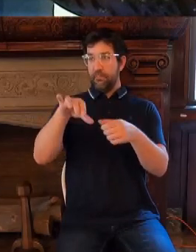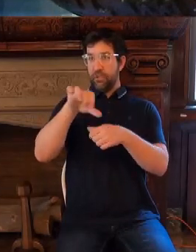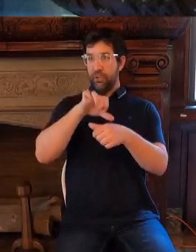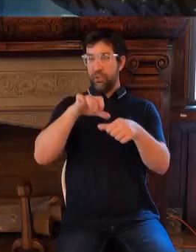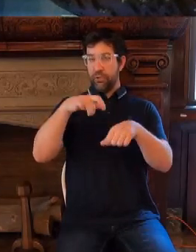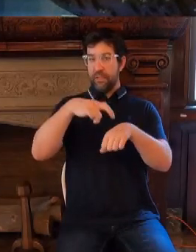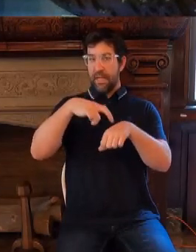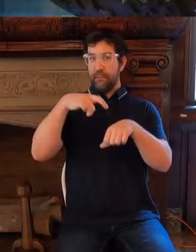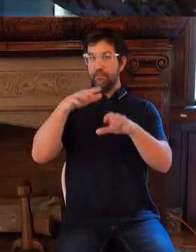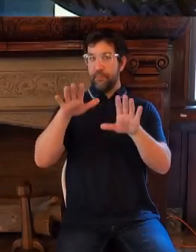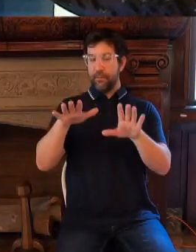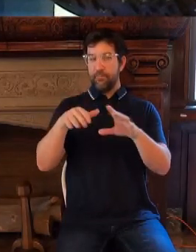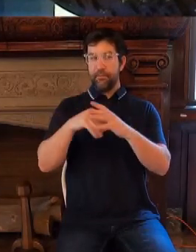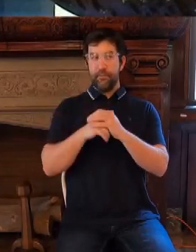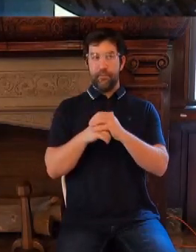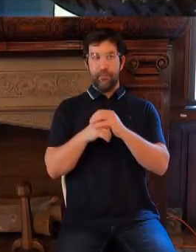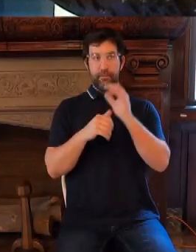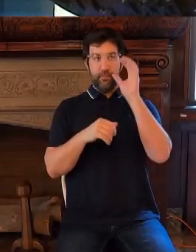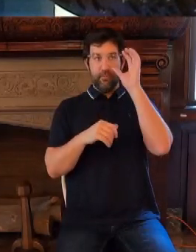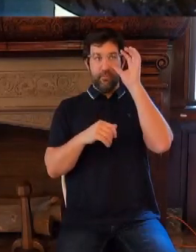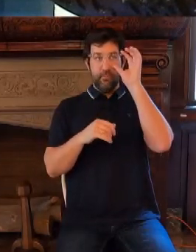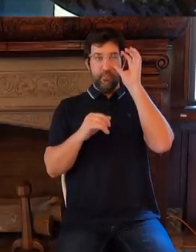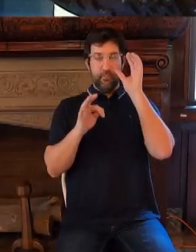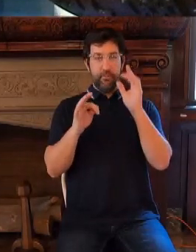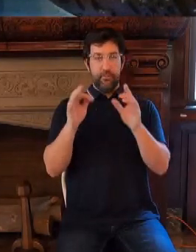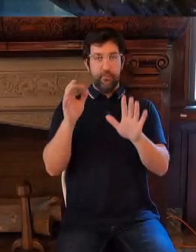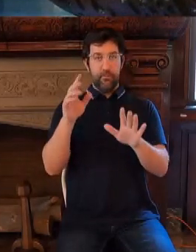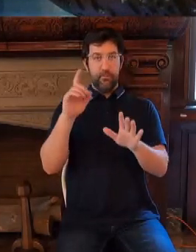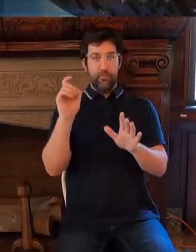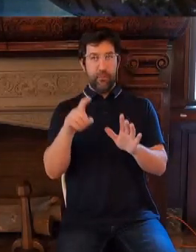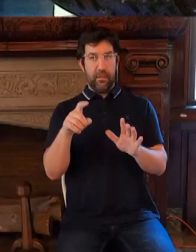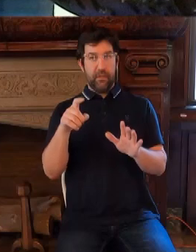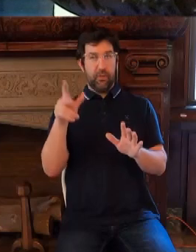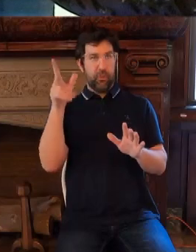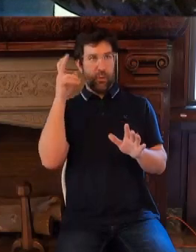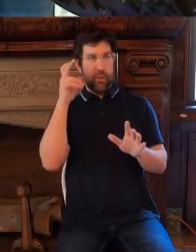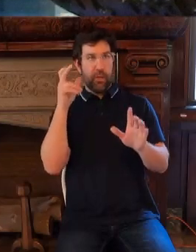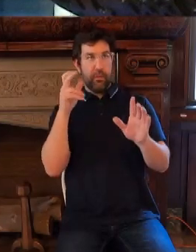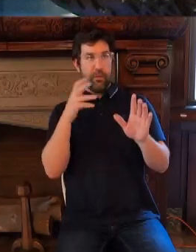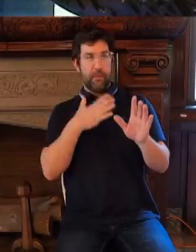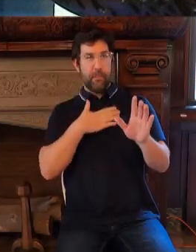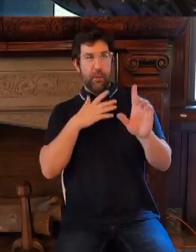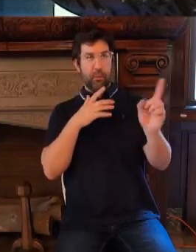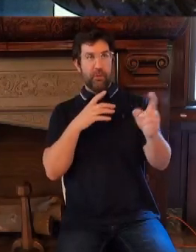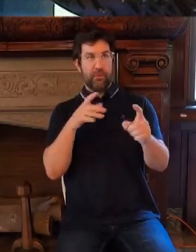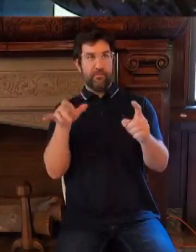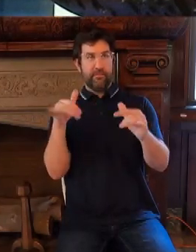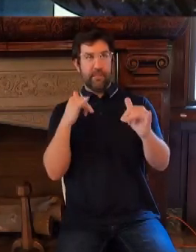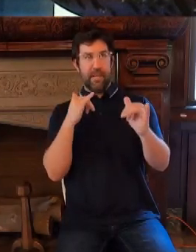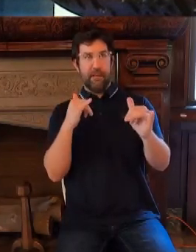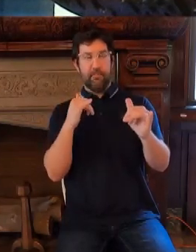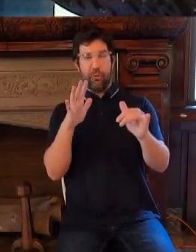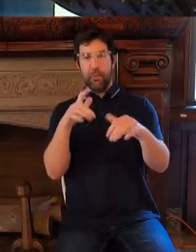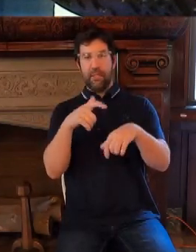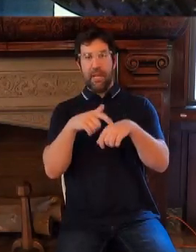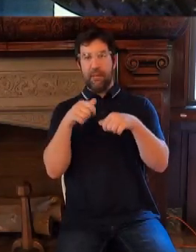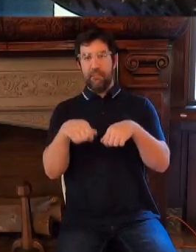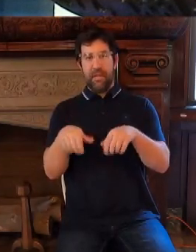other's time. So if you hear your question asked by someone else, we ask that you yield your